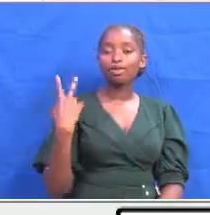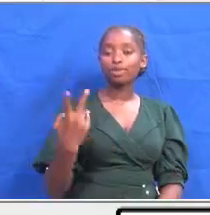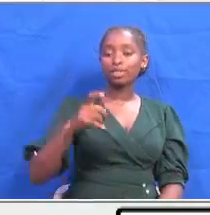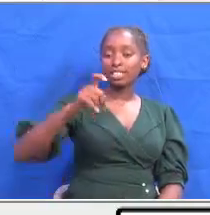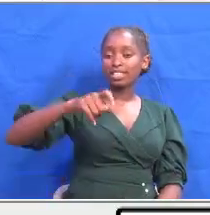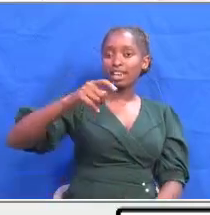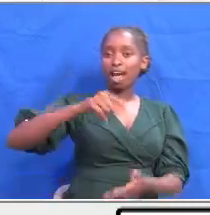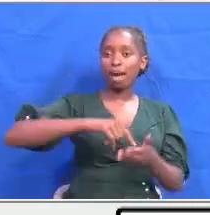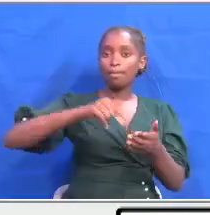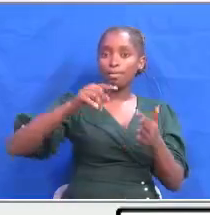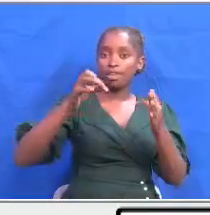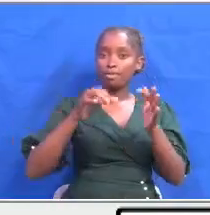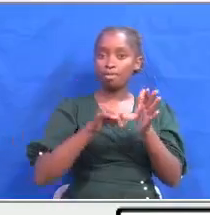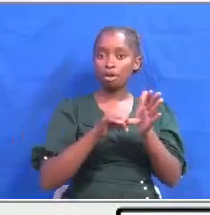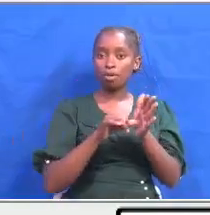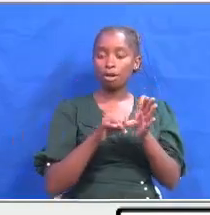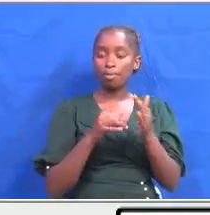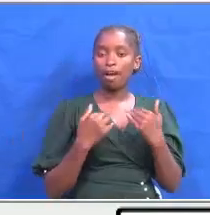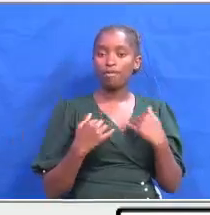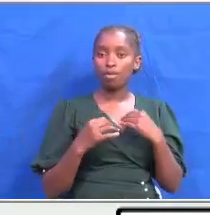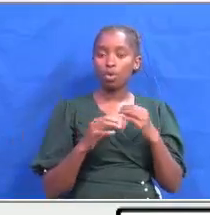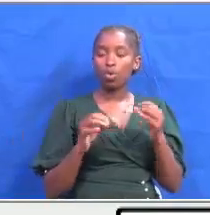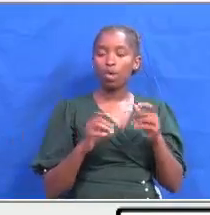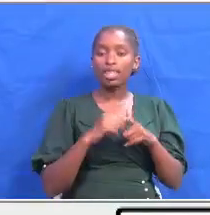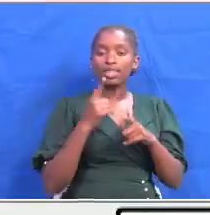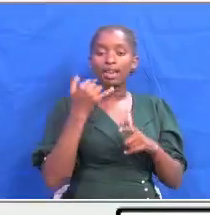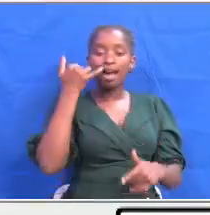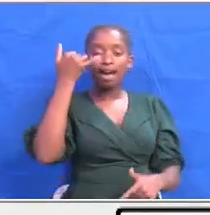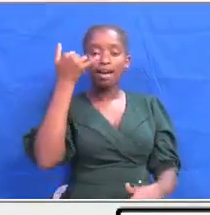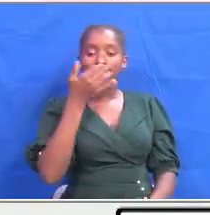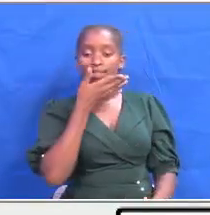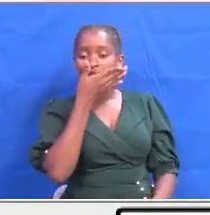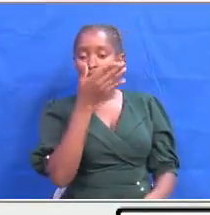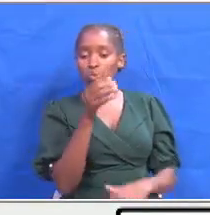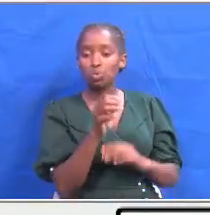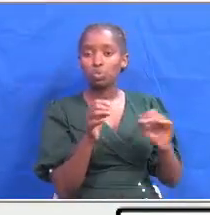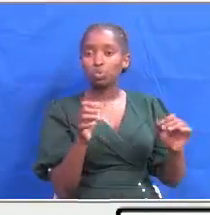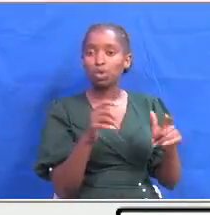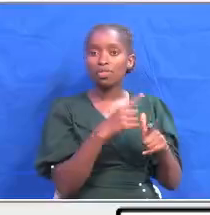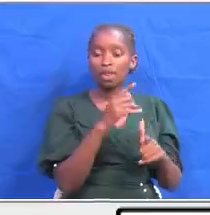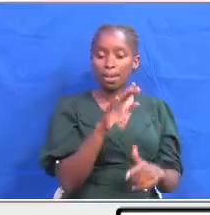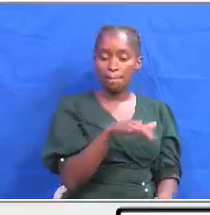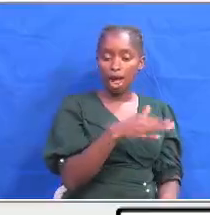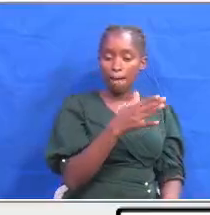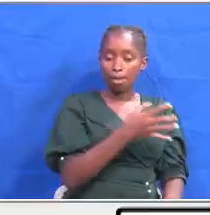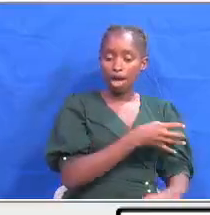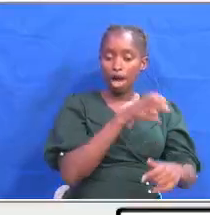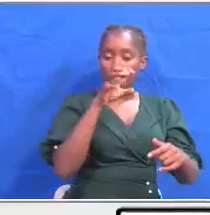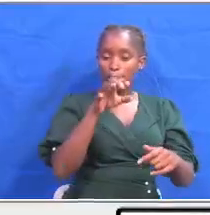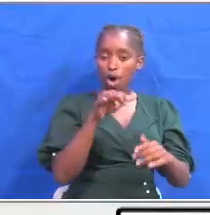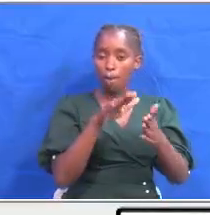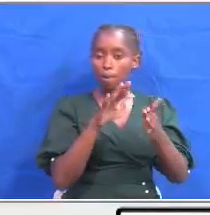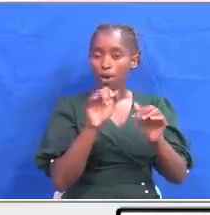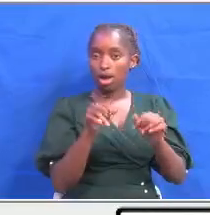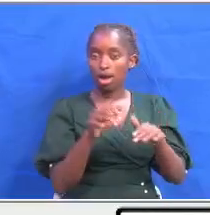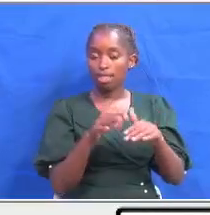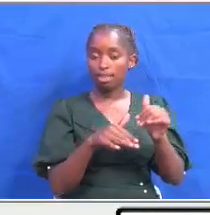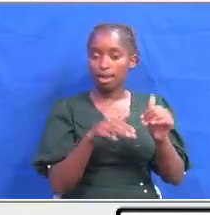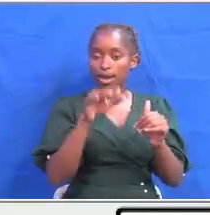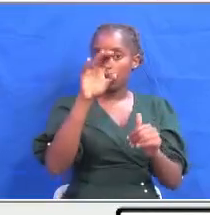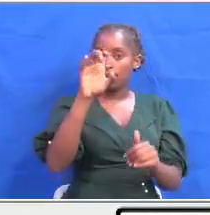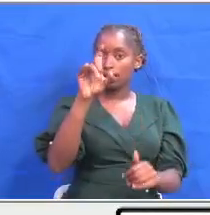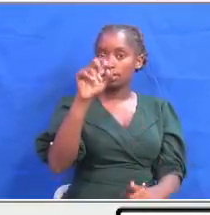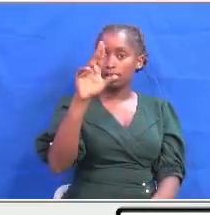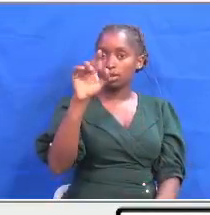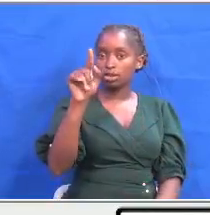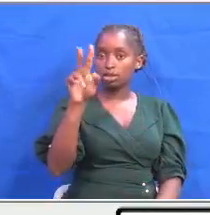Sasa kama utakuwa unashika simu zetu. So a parliament will be more empowered over the executive than it was before. Previously, you will find a deputy president who could